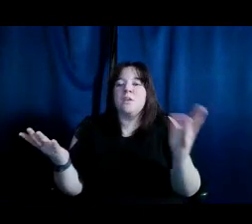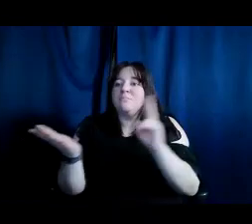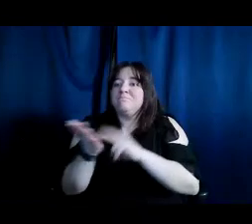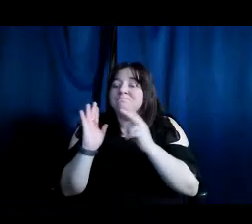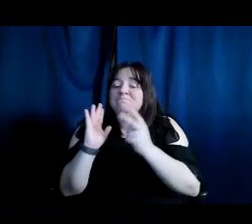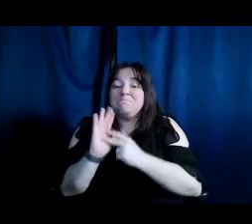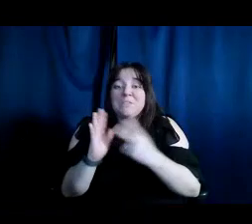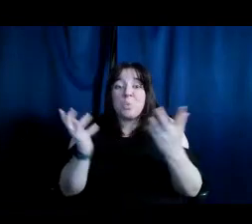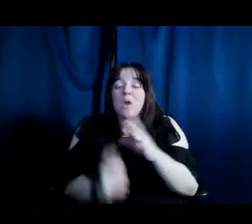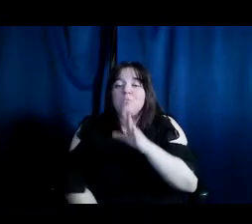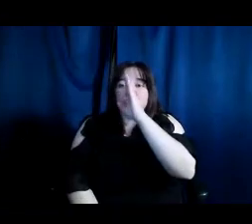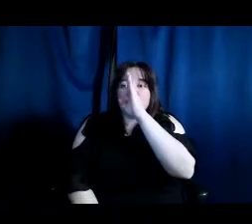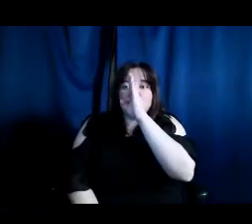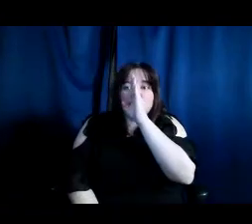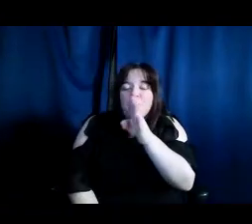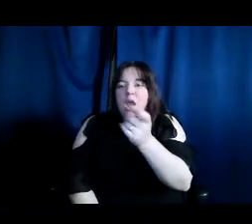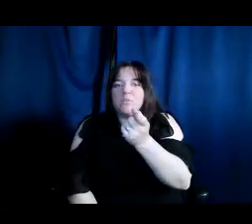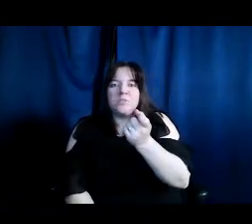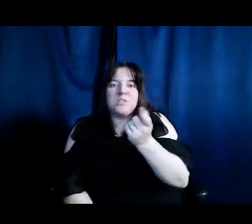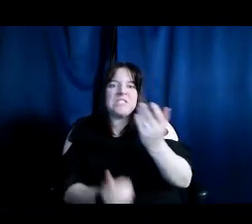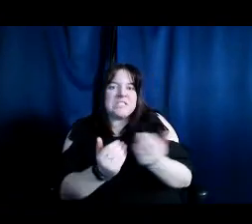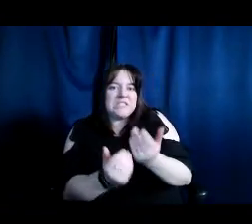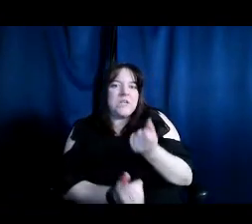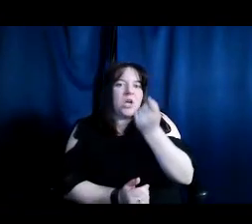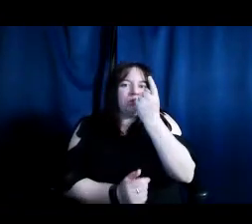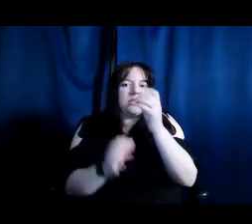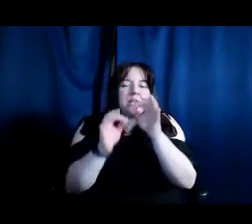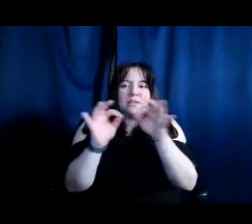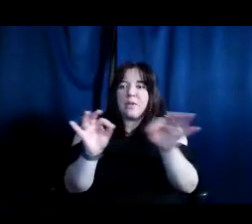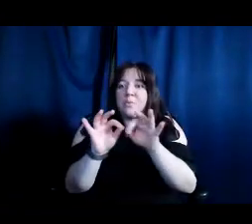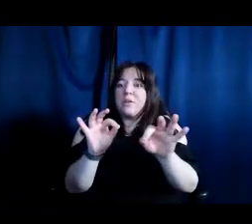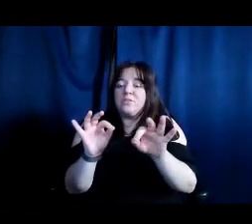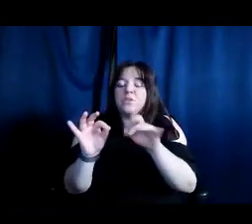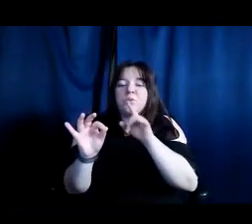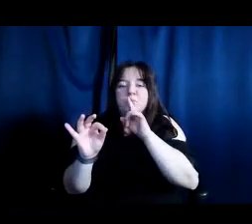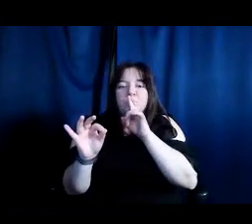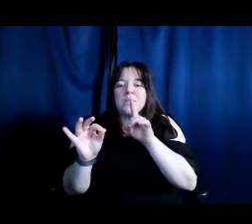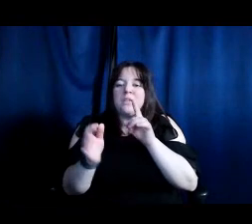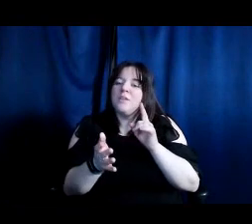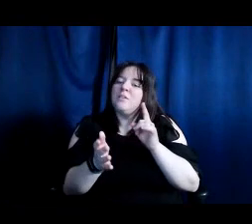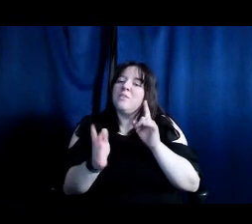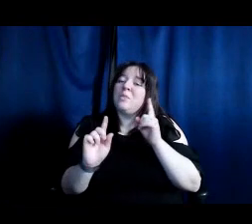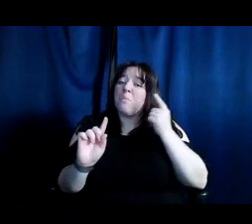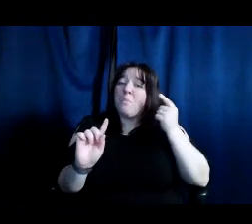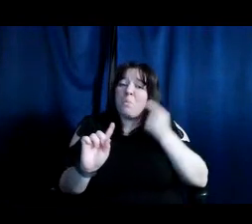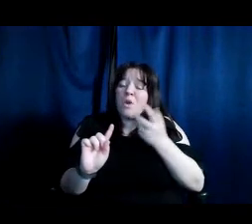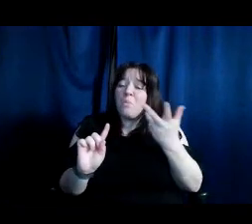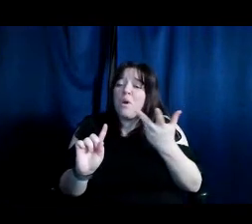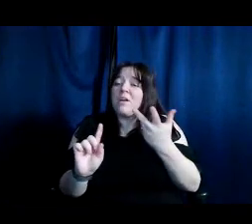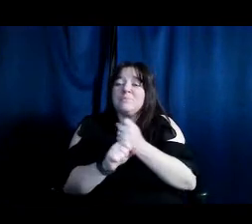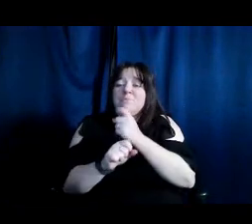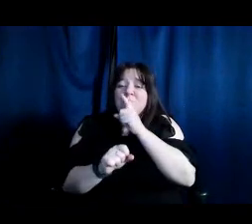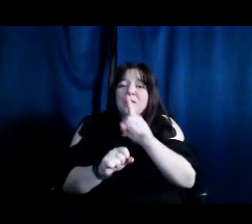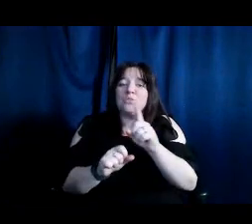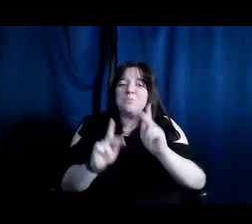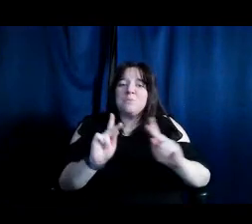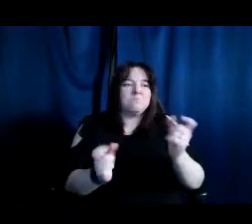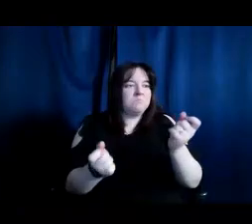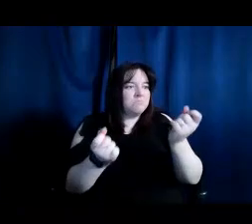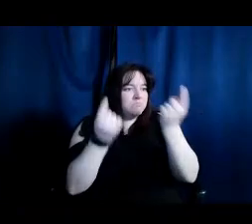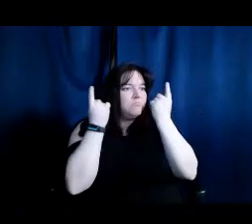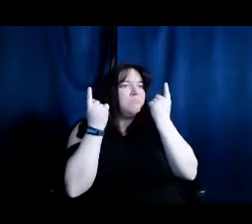direct, understandable language, and it's intended to communicate information as clearly as possible.